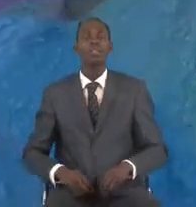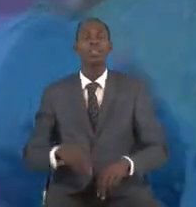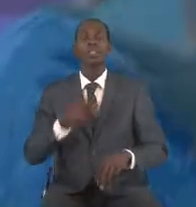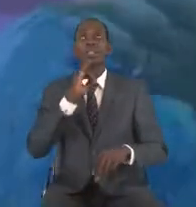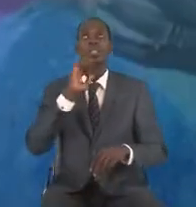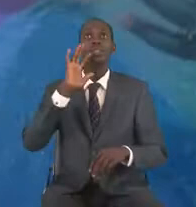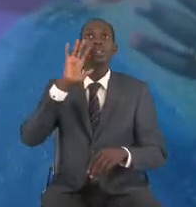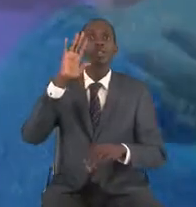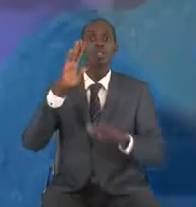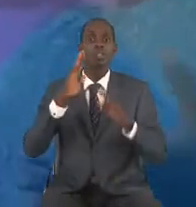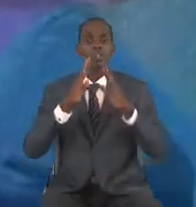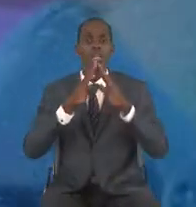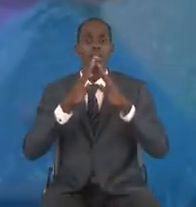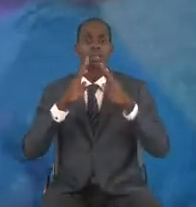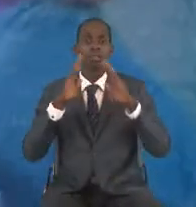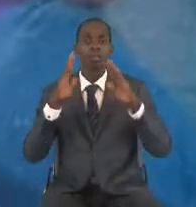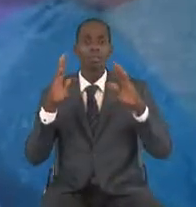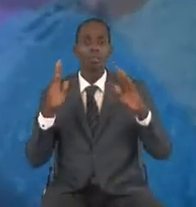is your